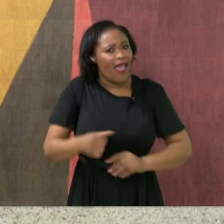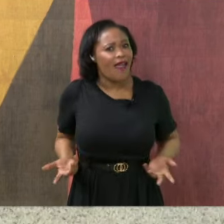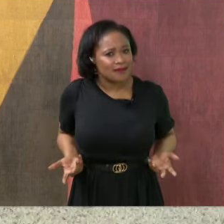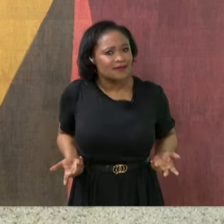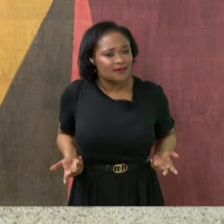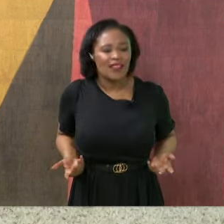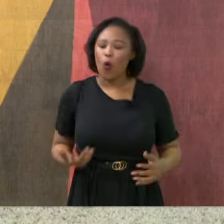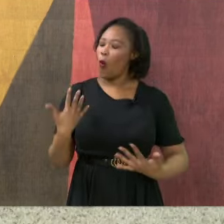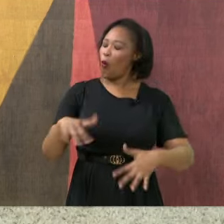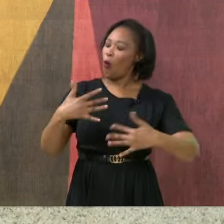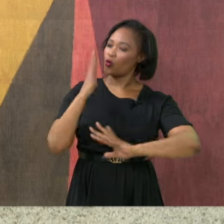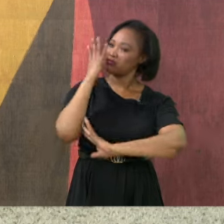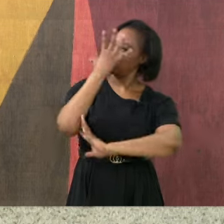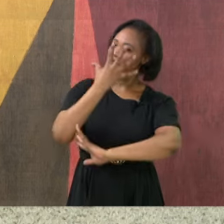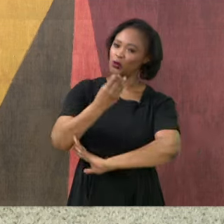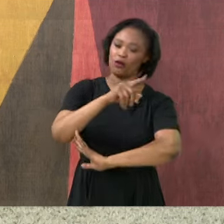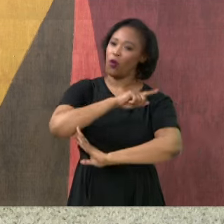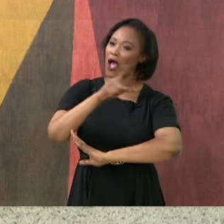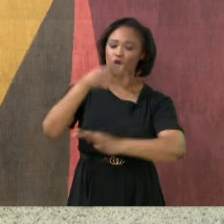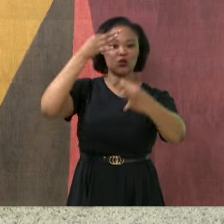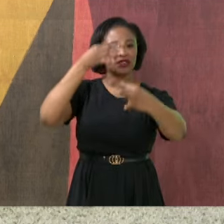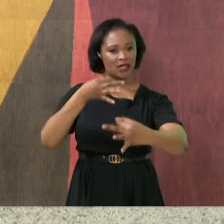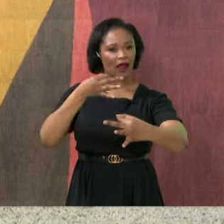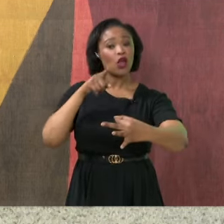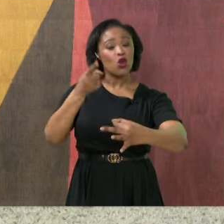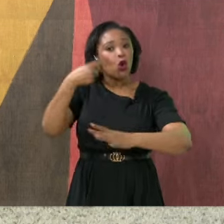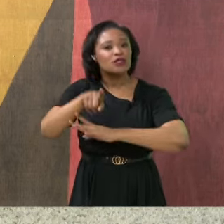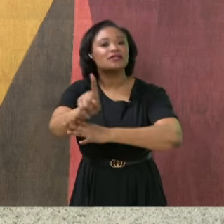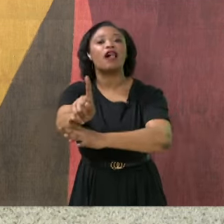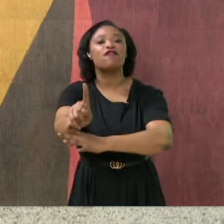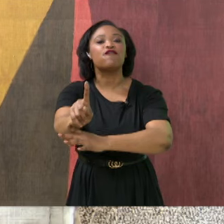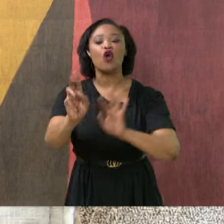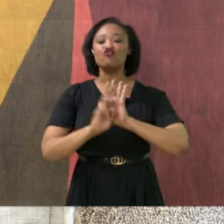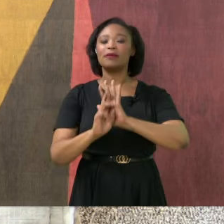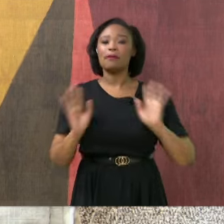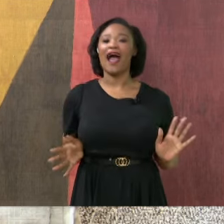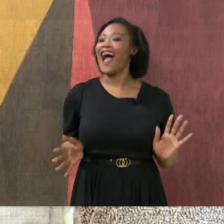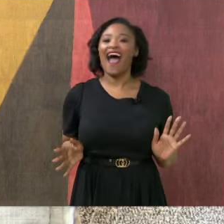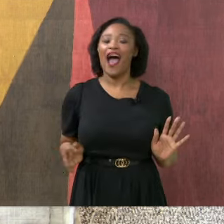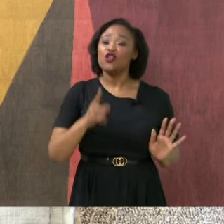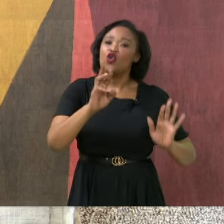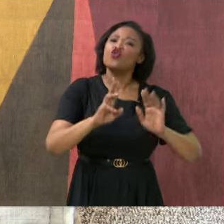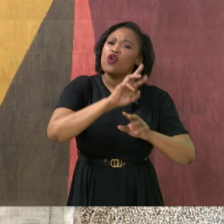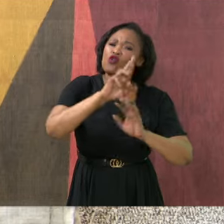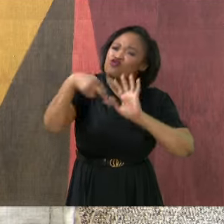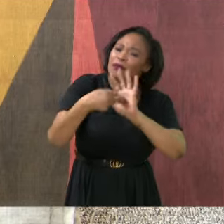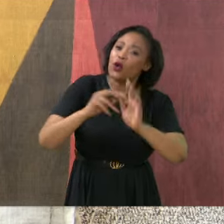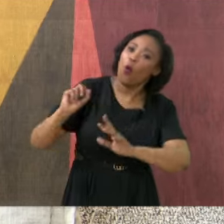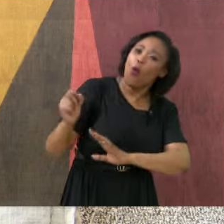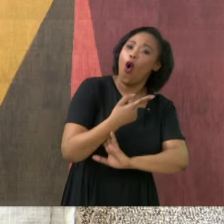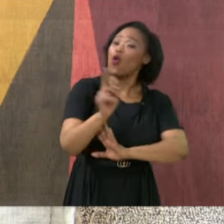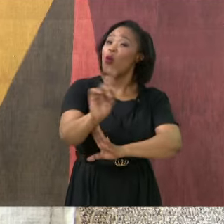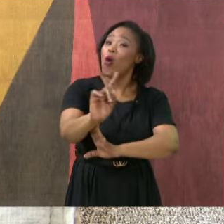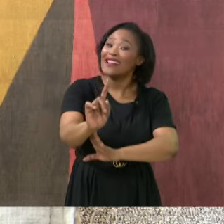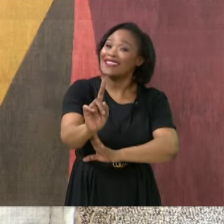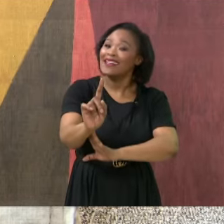especially knowing that, you know, you decided, I'm going in not just for myself, but for everybody else who's possibly like me, which is amazing. But let's